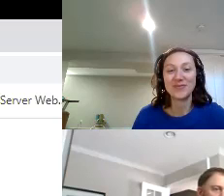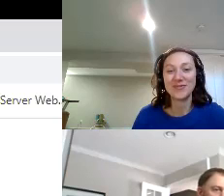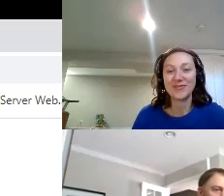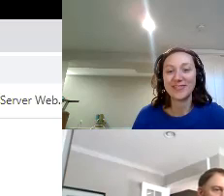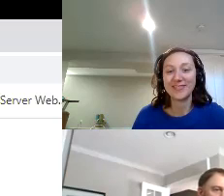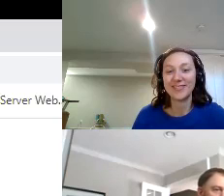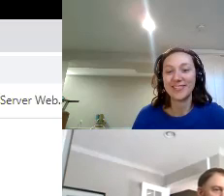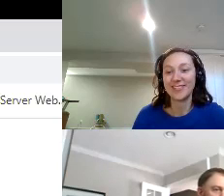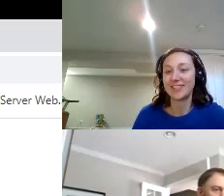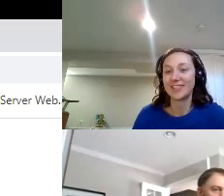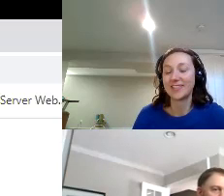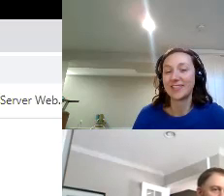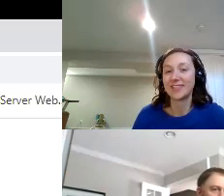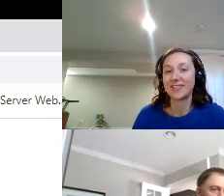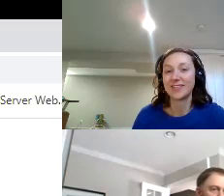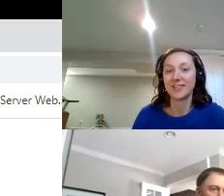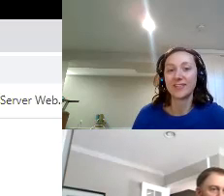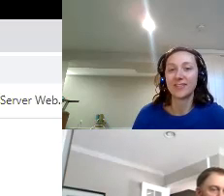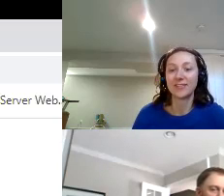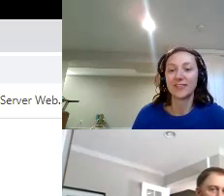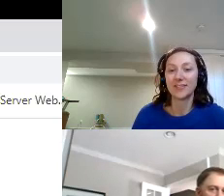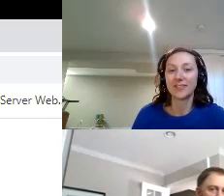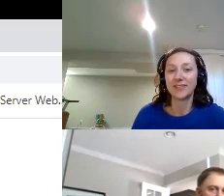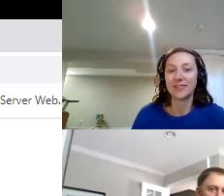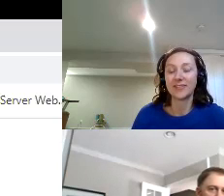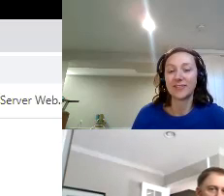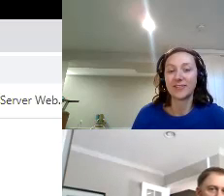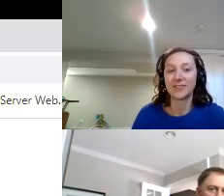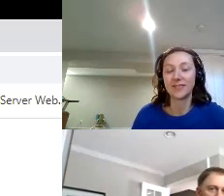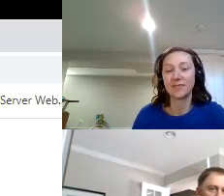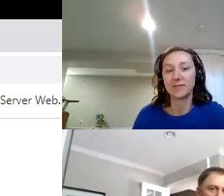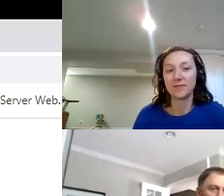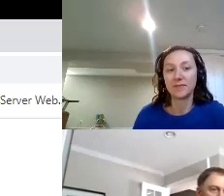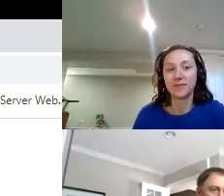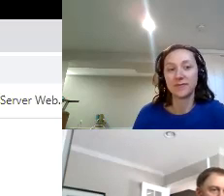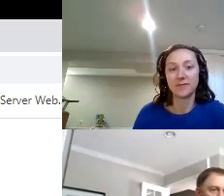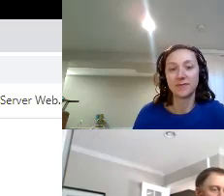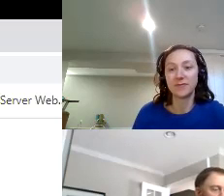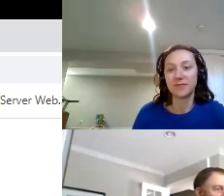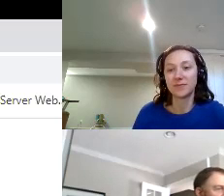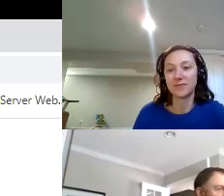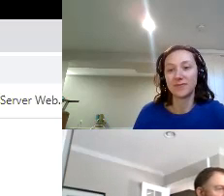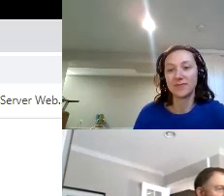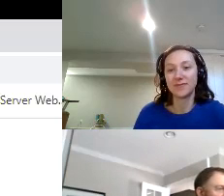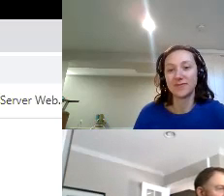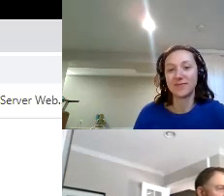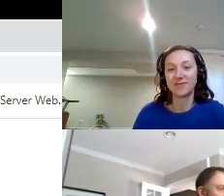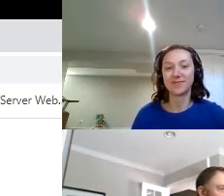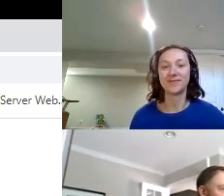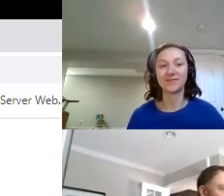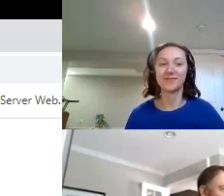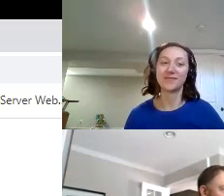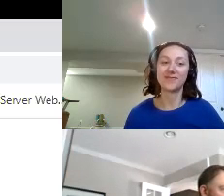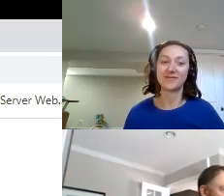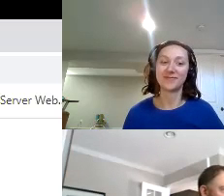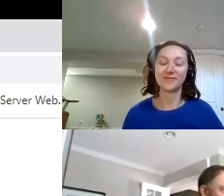table. The dog on the left is a rescue that we just got several months ago now, and that was his first time actually sitting in the